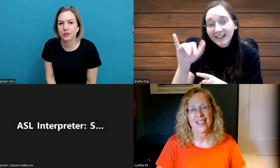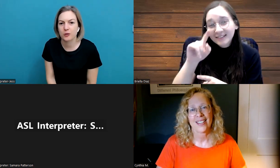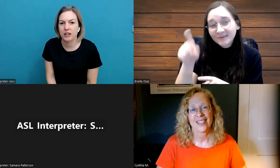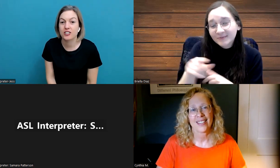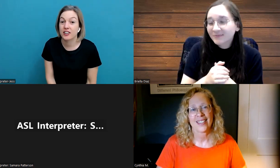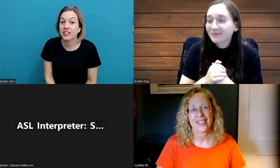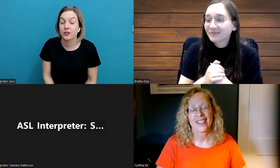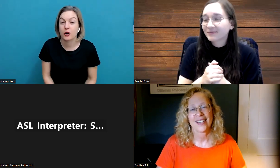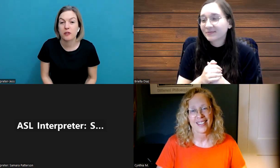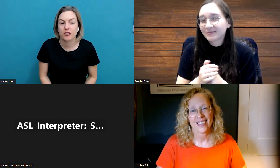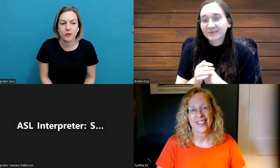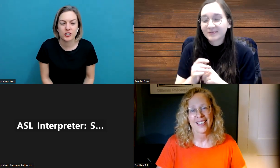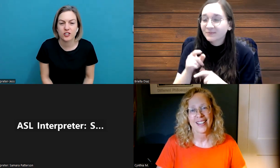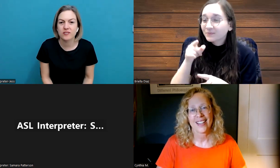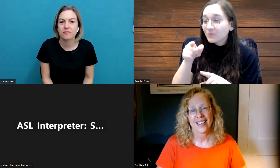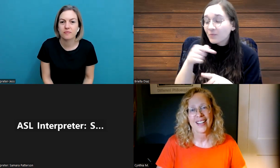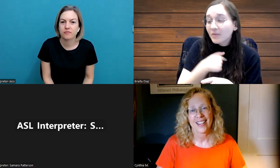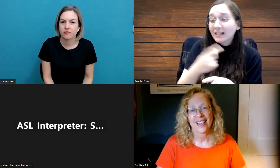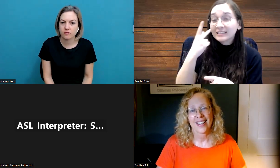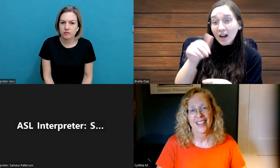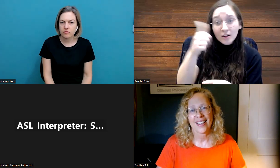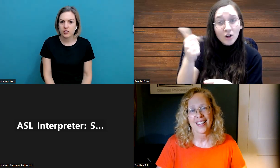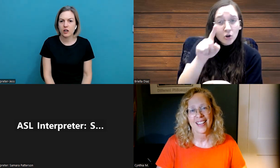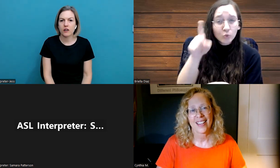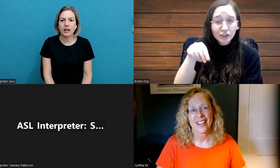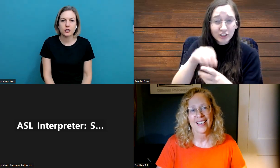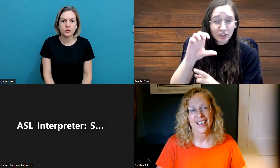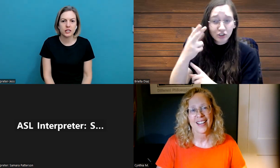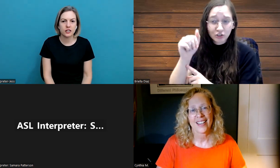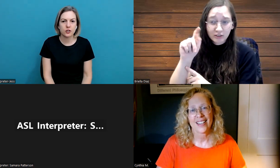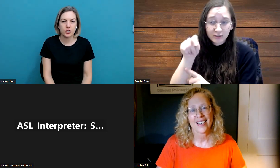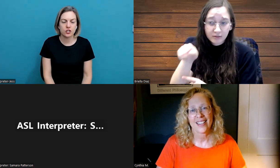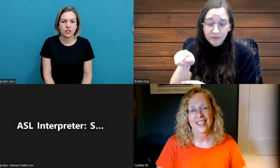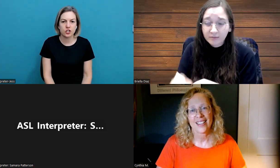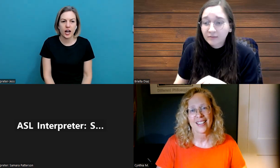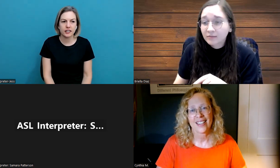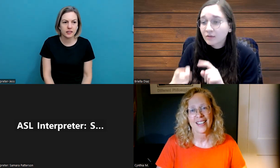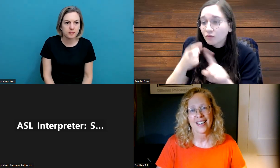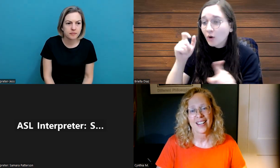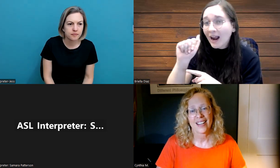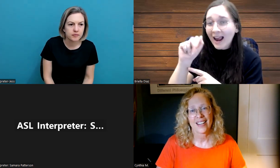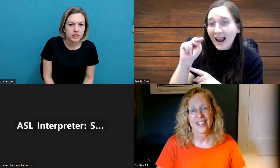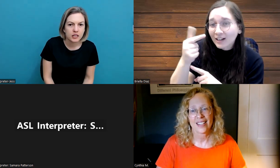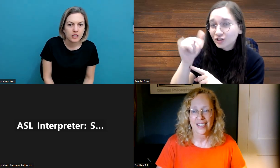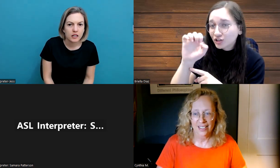Great, thank you so much. And thank you, Toby, for the question. All right, I do see another question in the chat